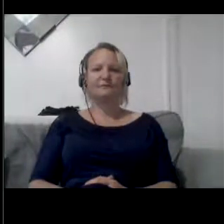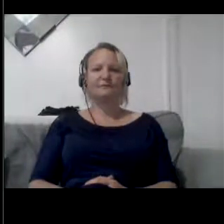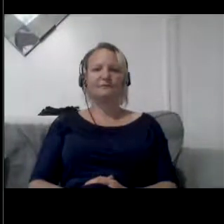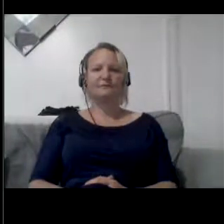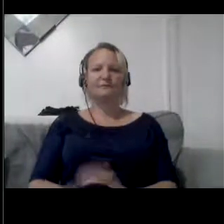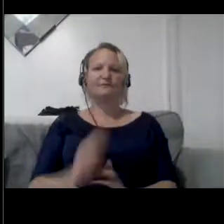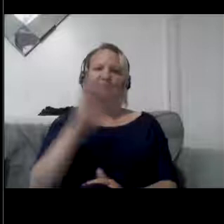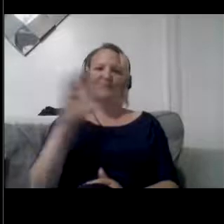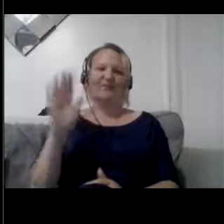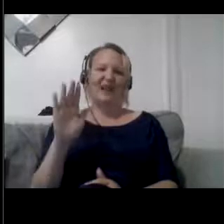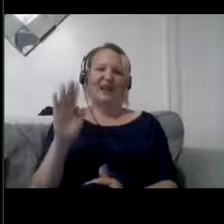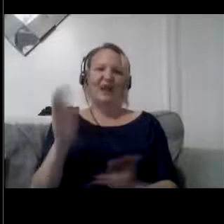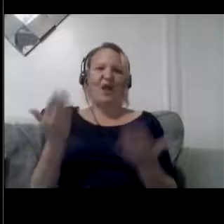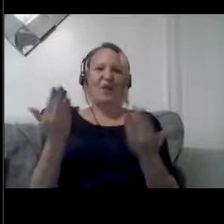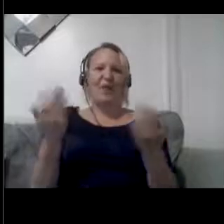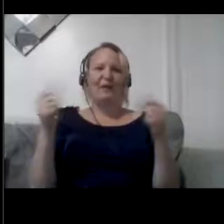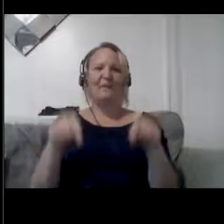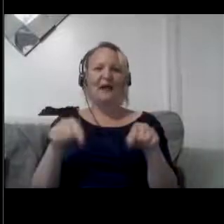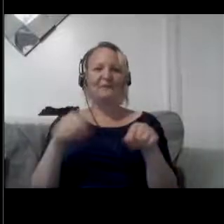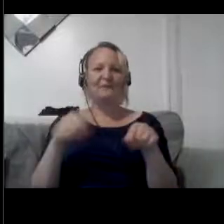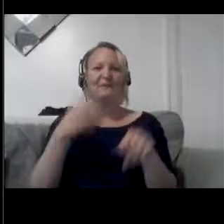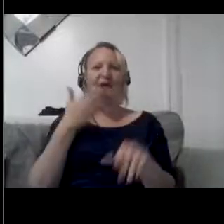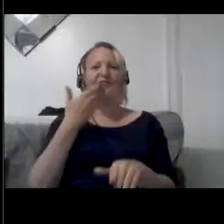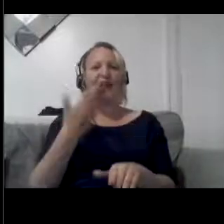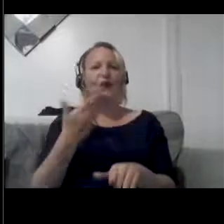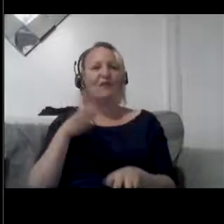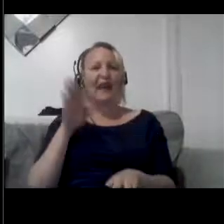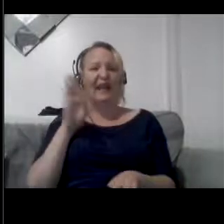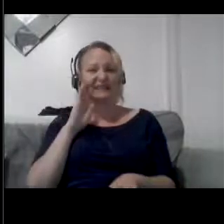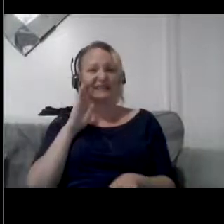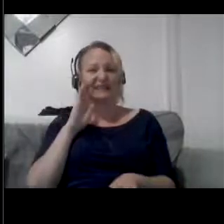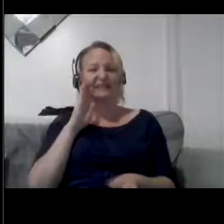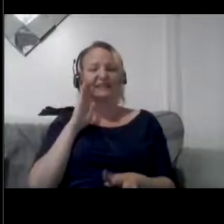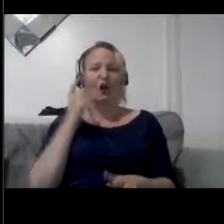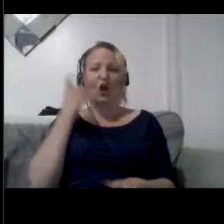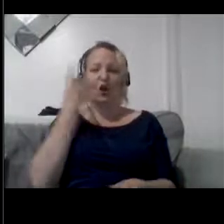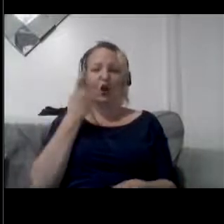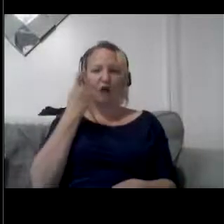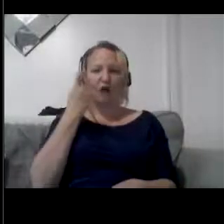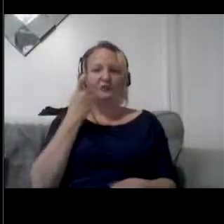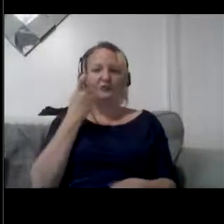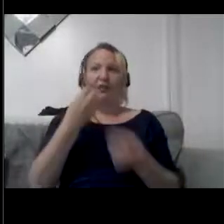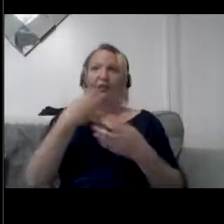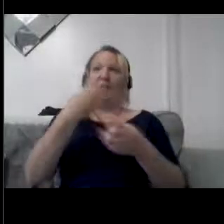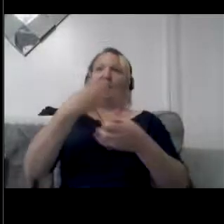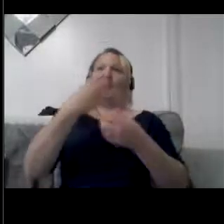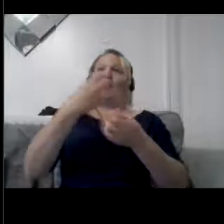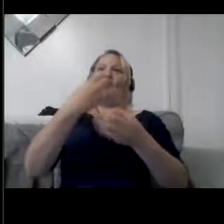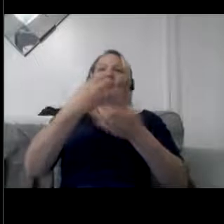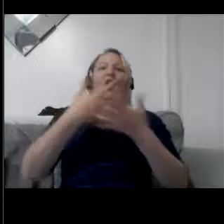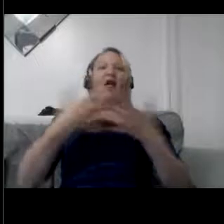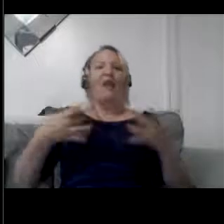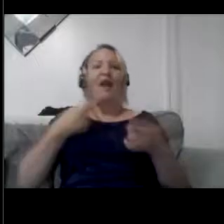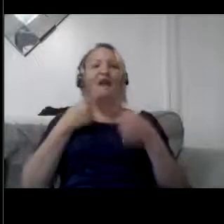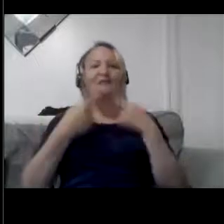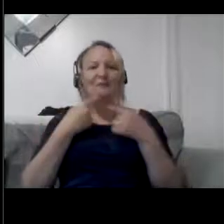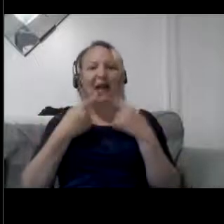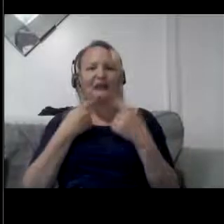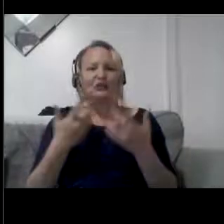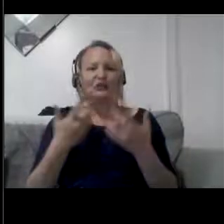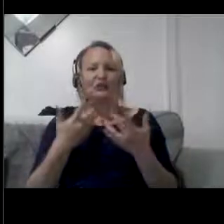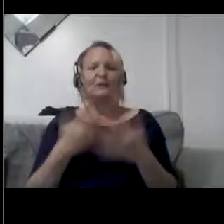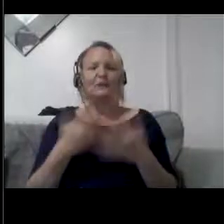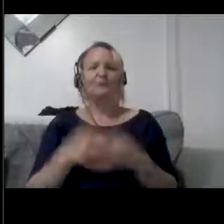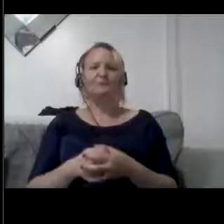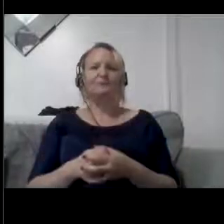Hello and welcome back. Thank you all for listening. I'm conscious that we've given you an awful lot of information to take on board there, but that marks the end of